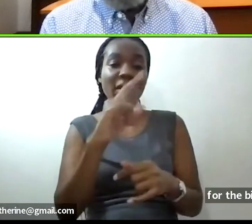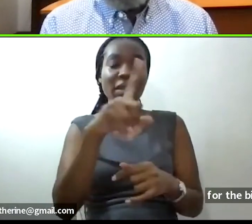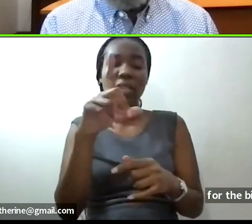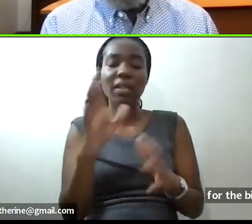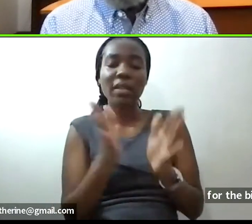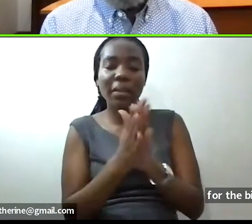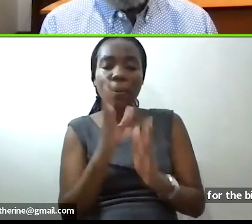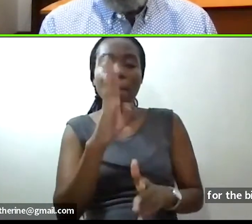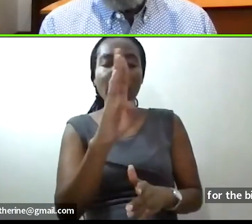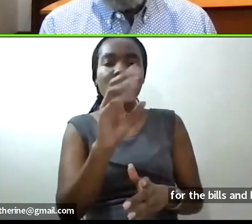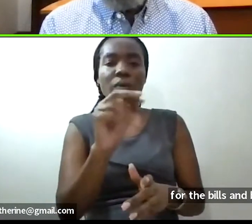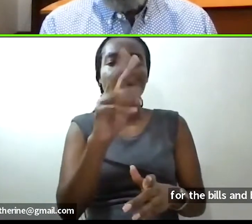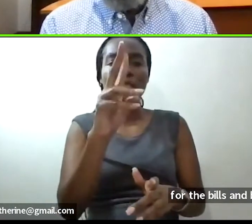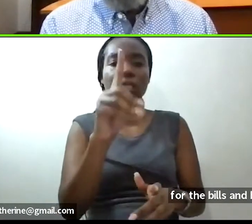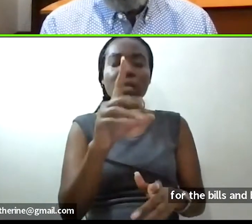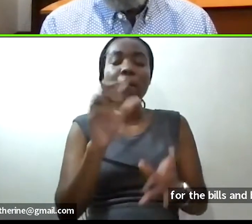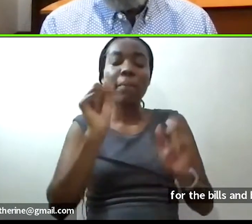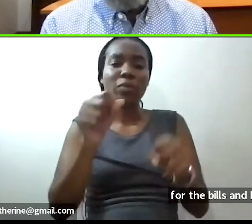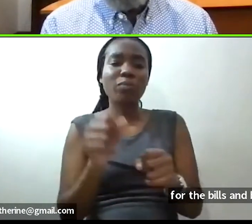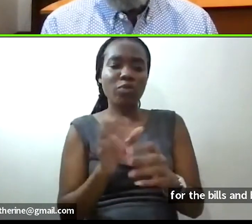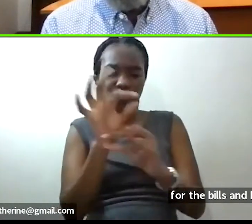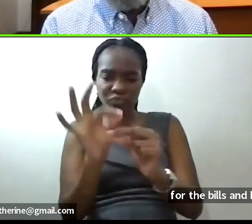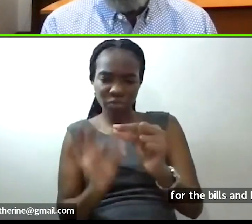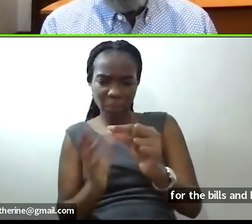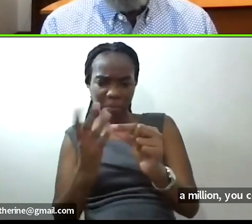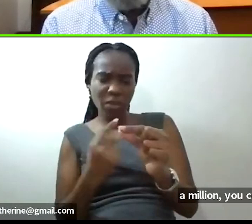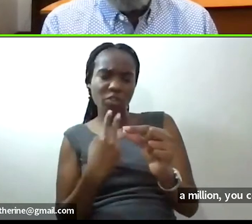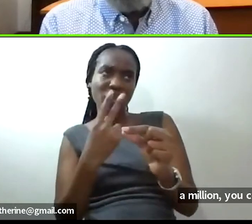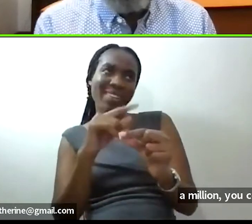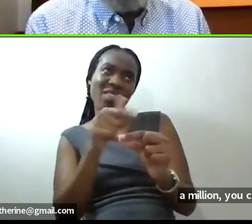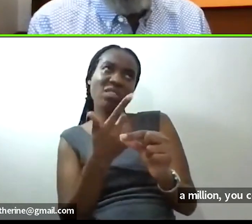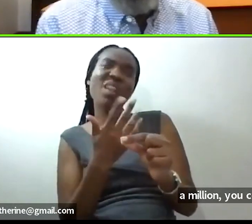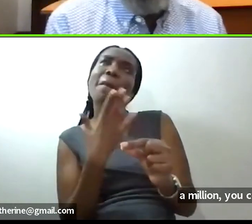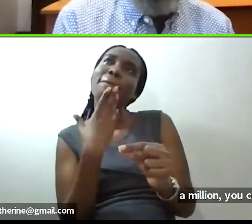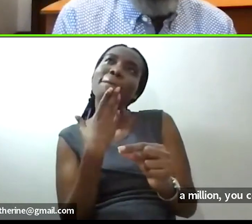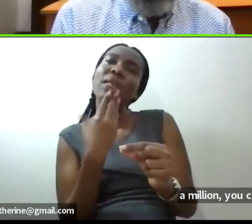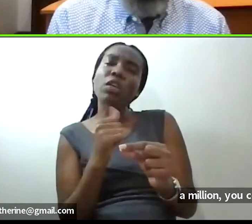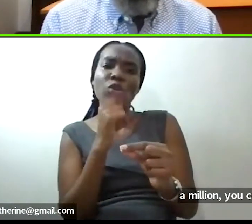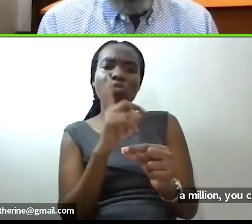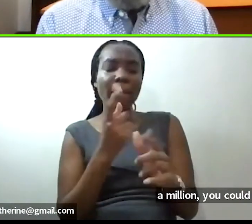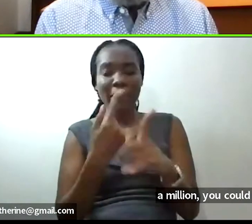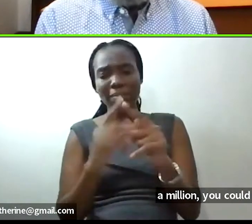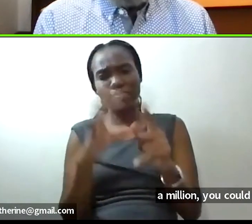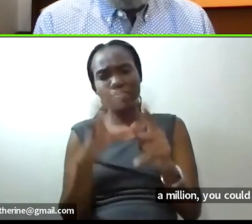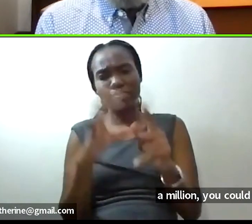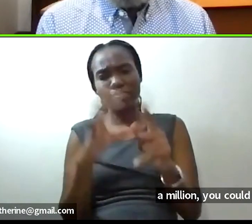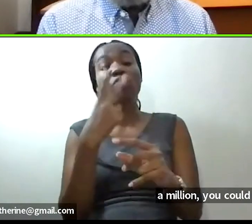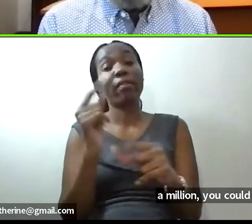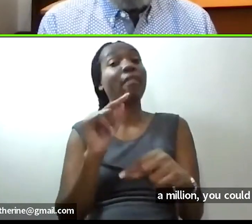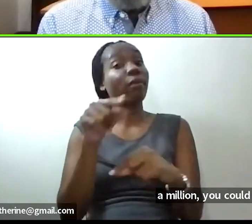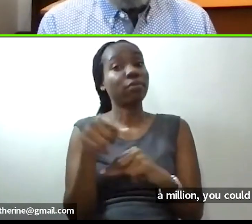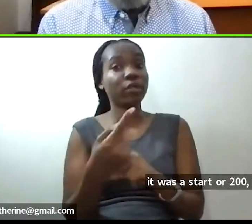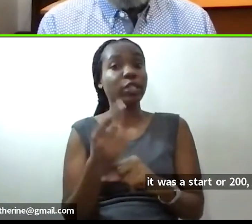1 million, you could put 200,000. I don't know whether it was total 200, but okay, let me assume it's 200,000 in total. You can buy